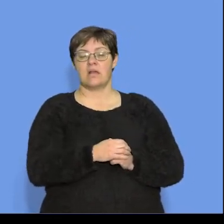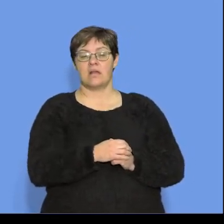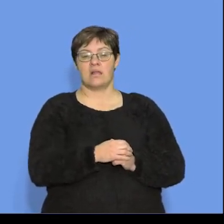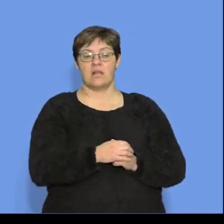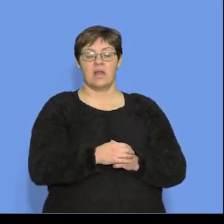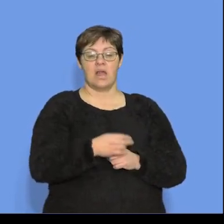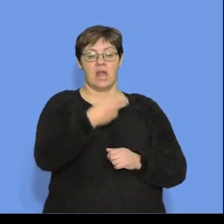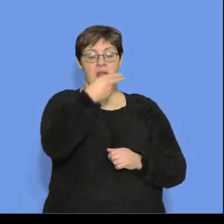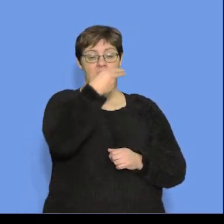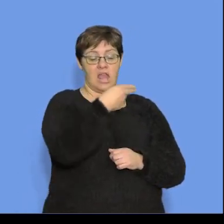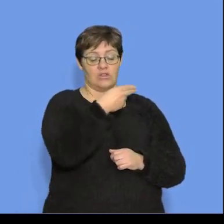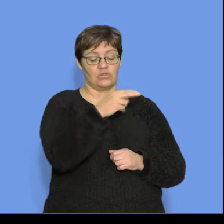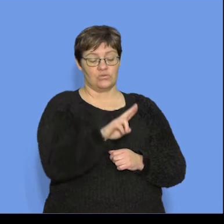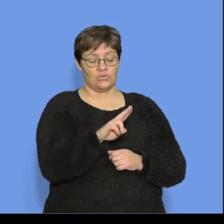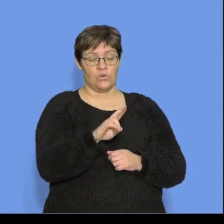H2I2,